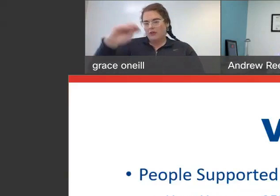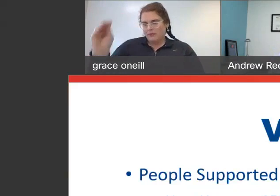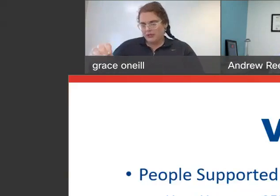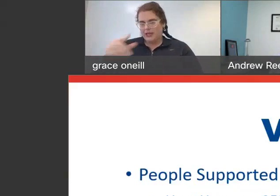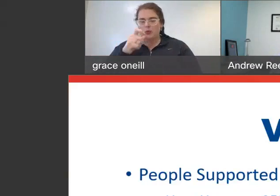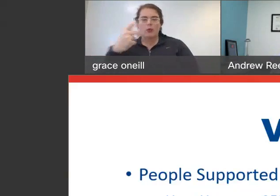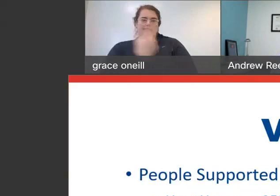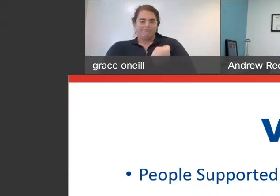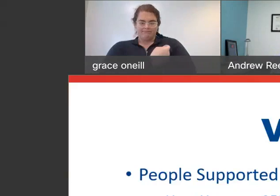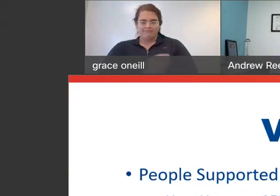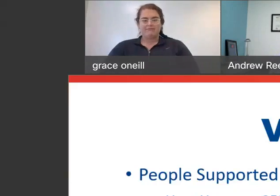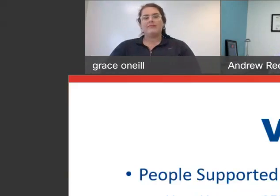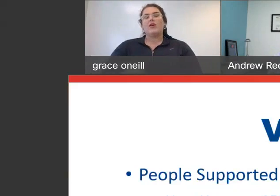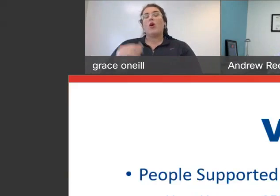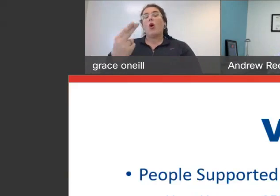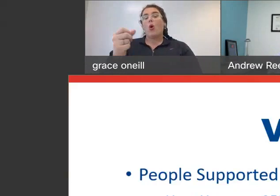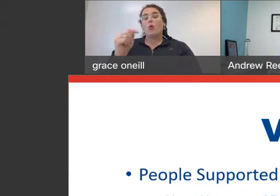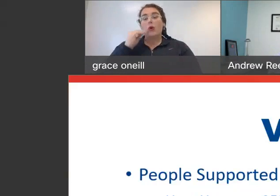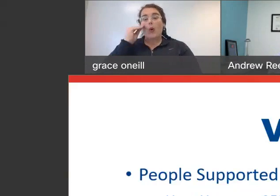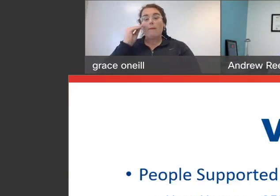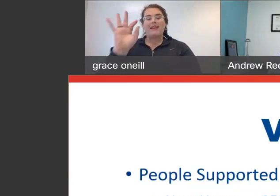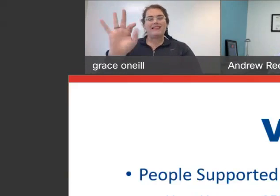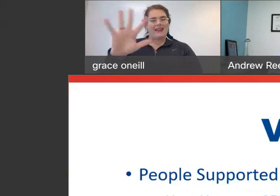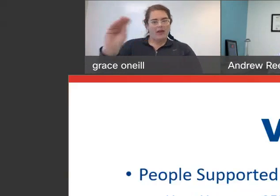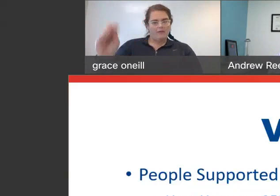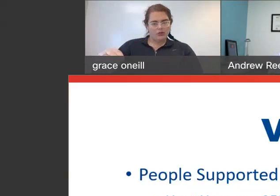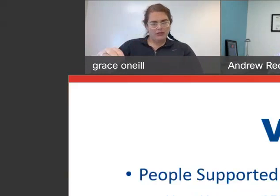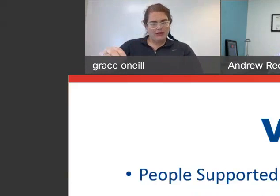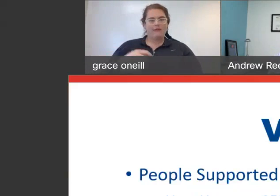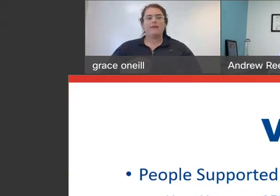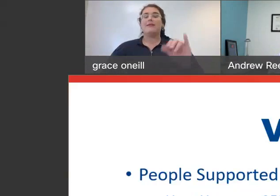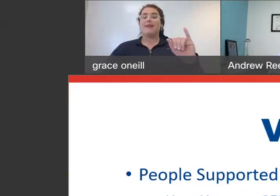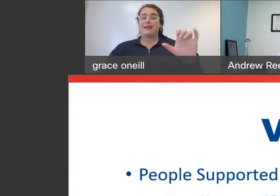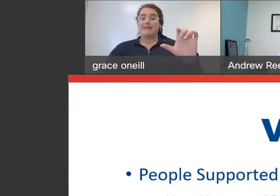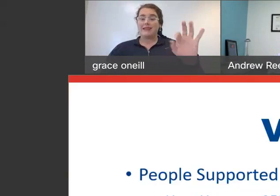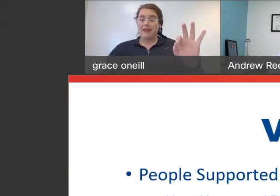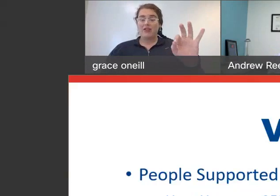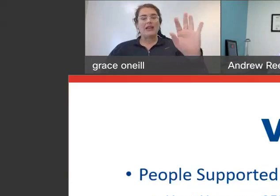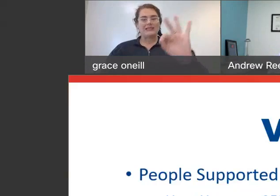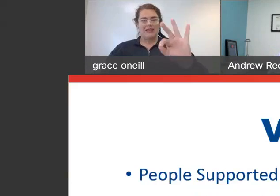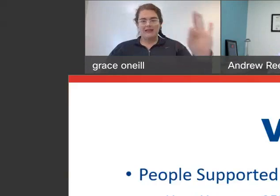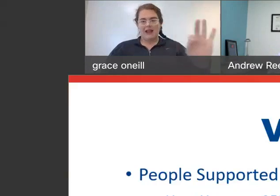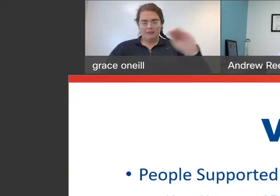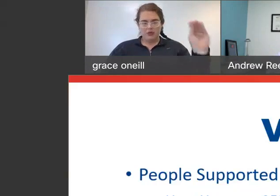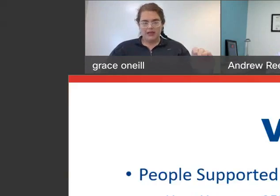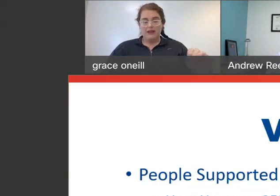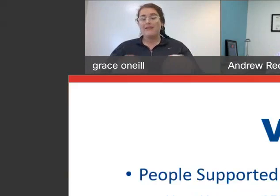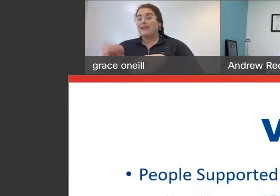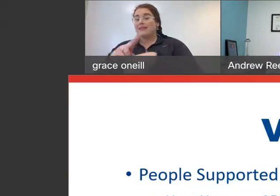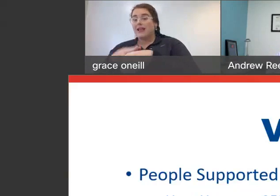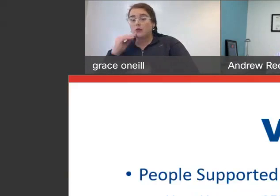In host homes, it's 95%. Intermediate care facilities, 99%. Natural homes